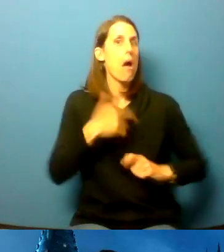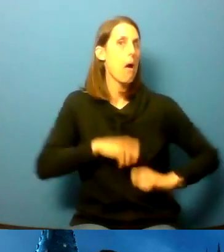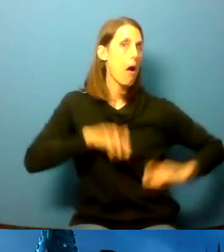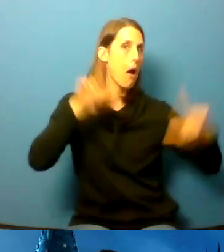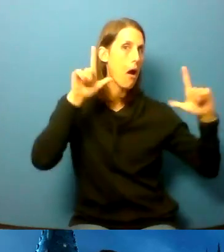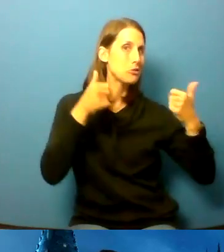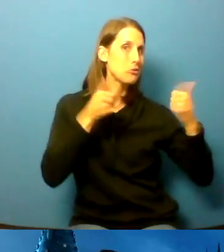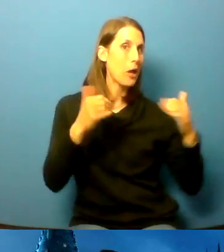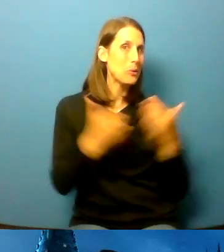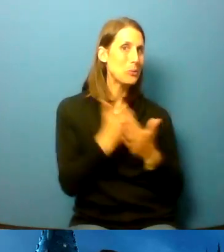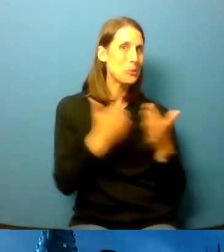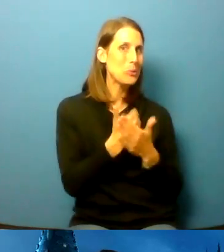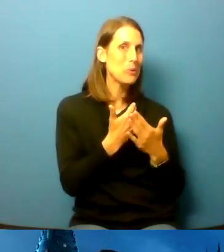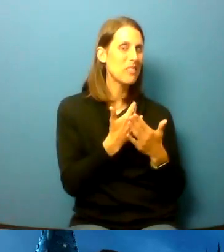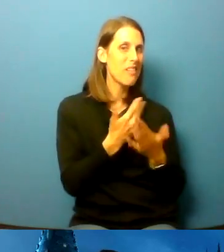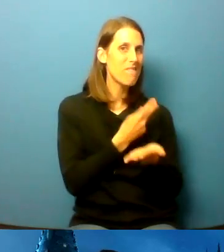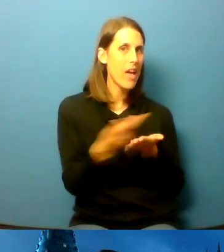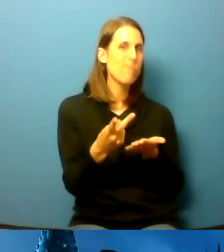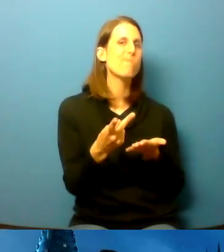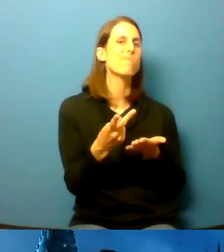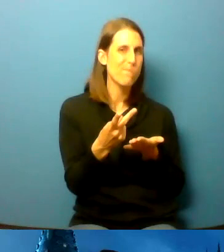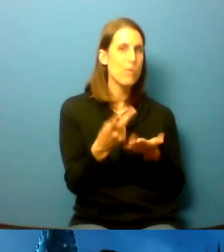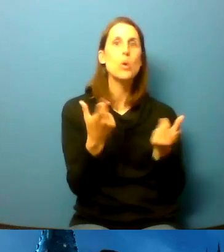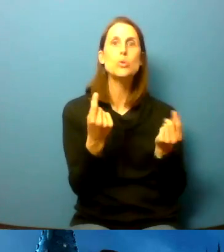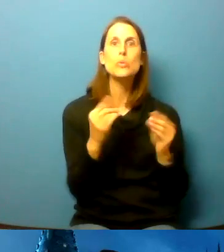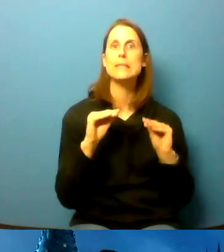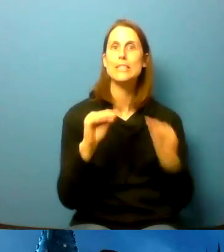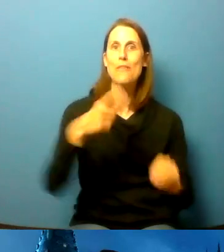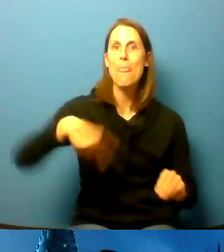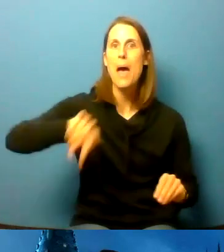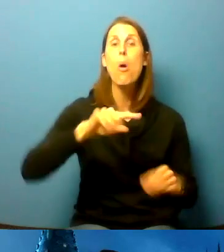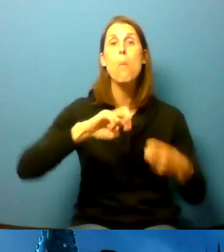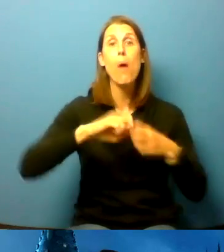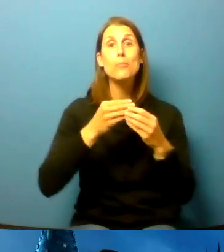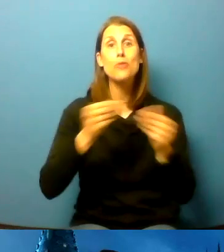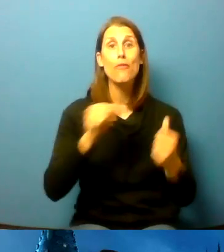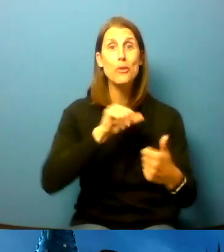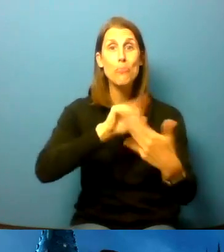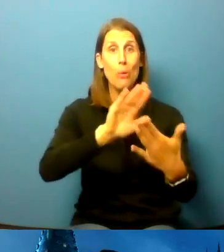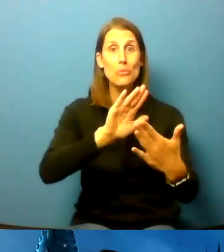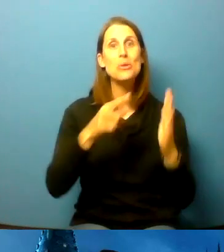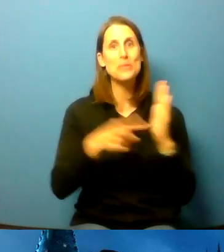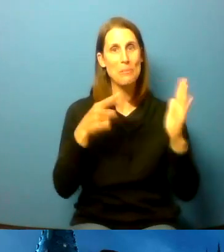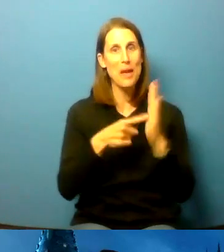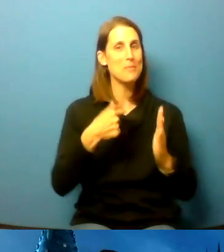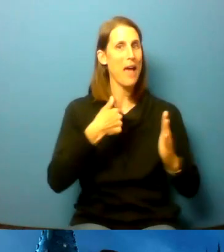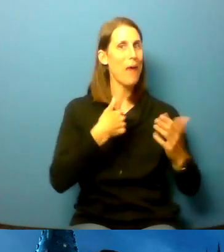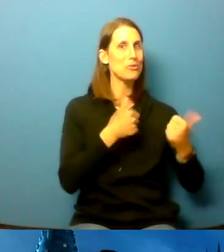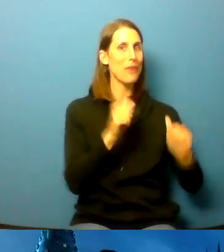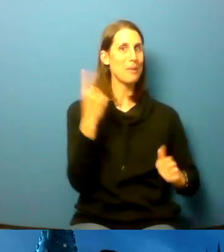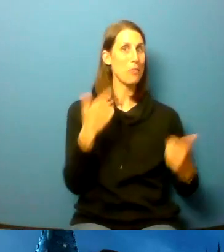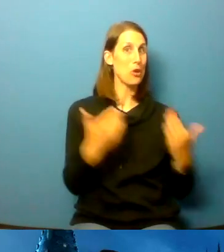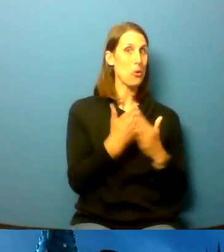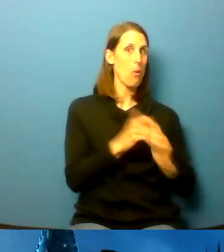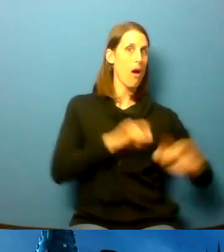fumbling with your keyboard, sort of talking through it. And now my students, if I do it, they'll say like, oops, try again, like they're prompting me to